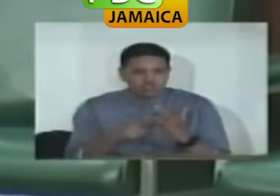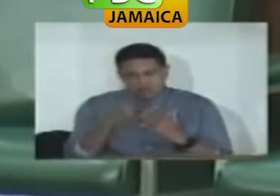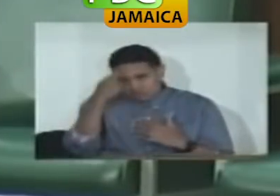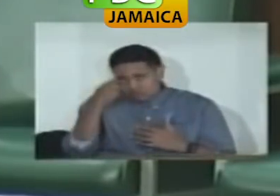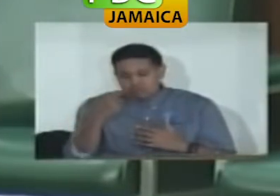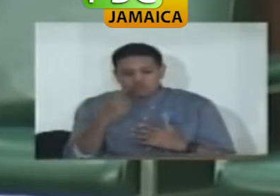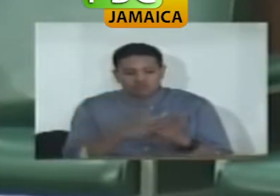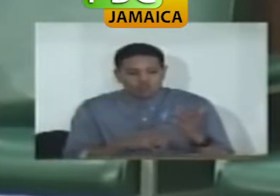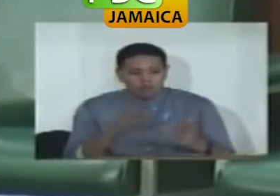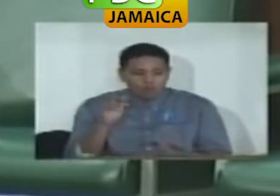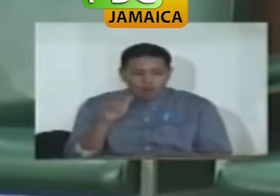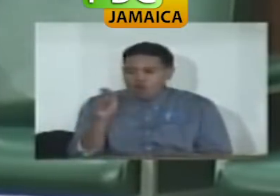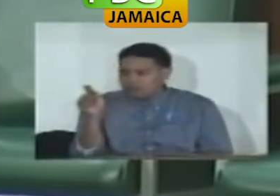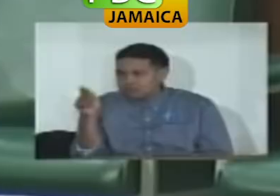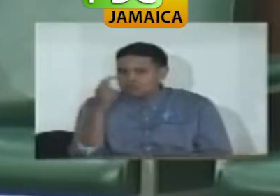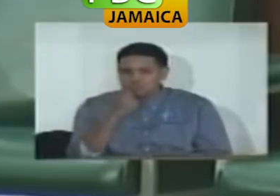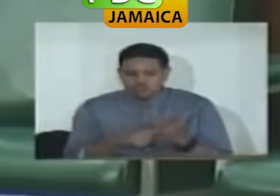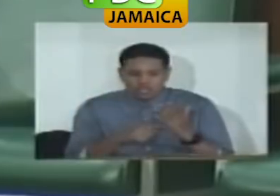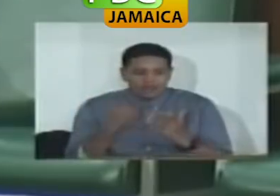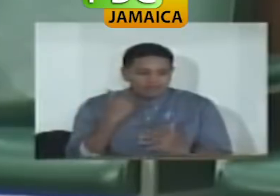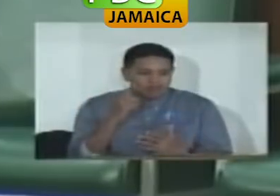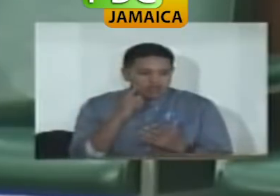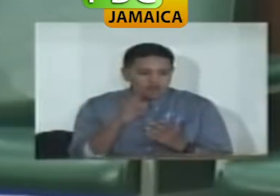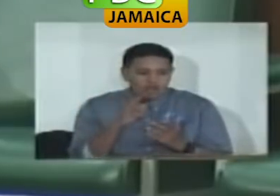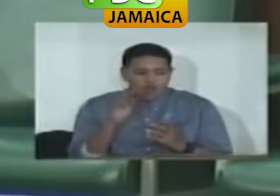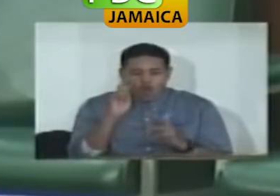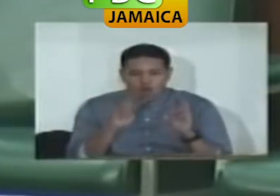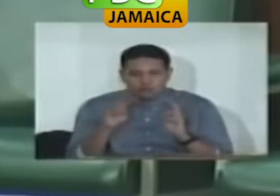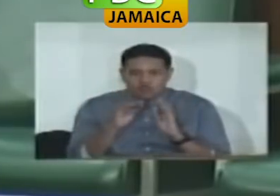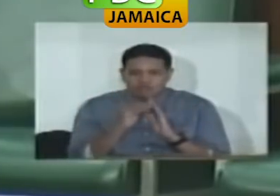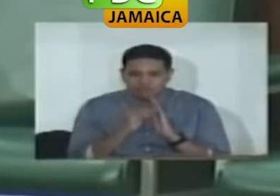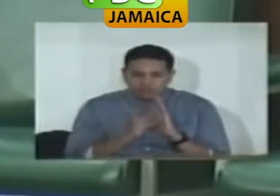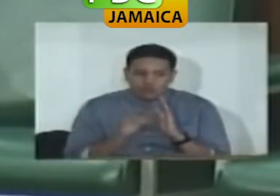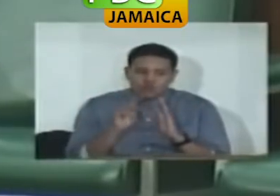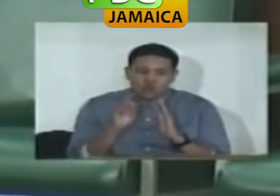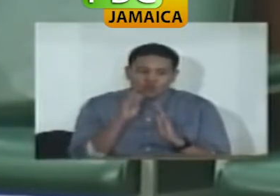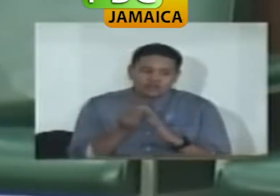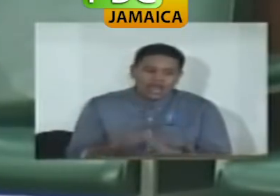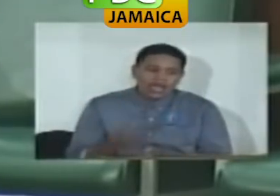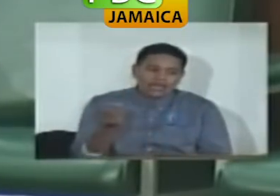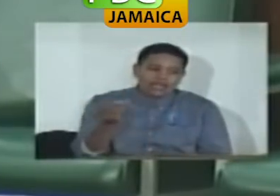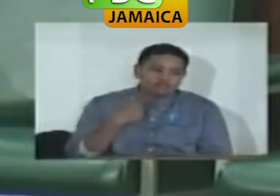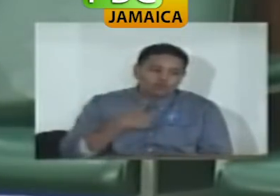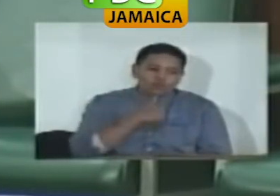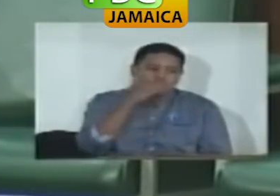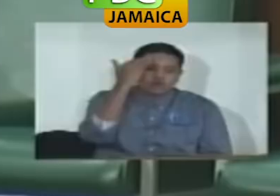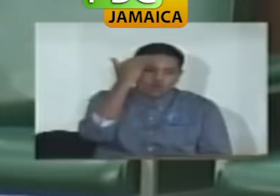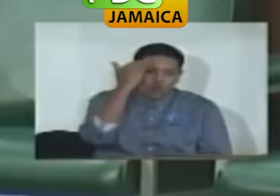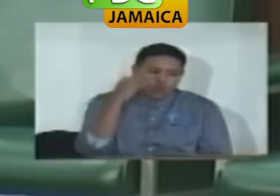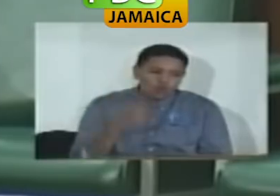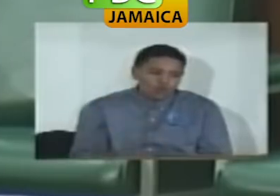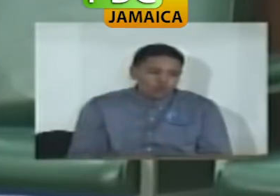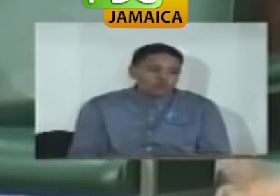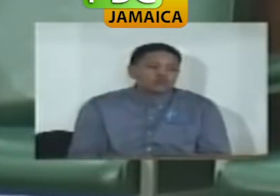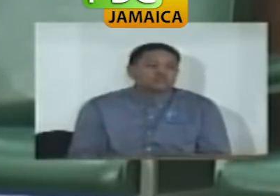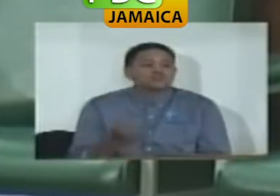down the aisle and take your temperature. They will observe and make a little note, and then they pass that on, so we know, all right? They are